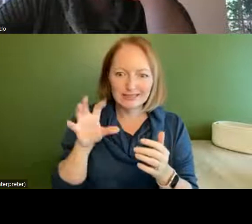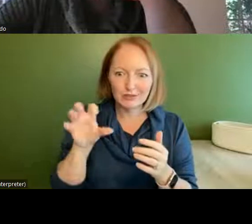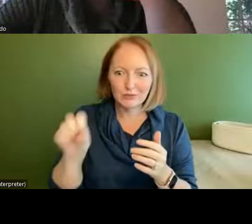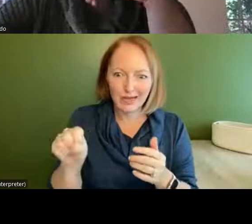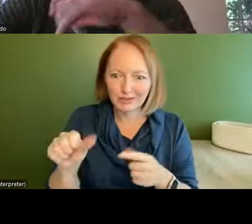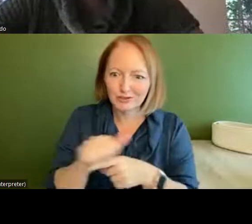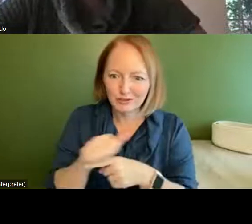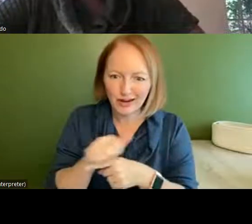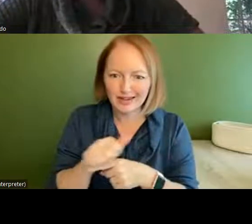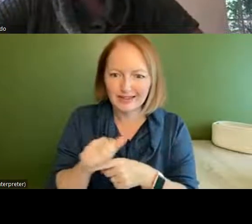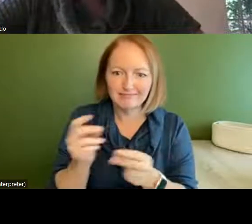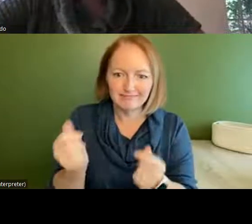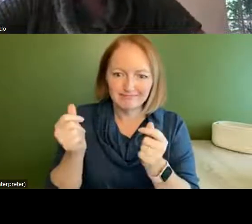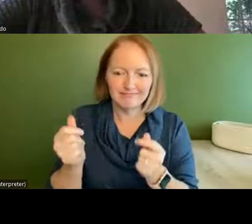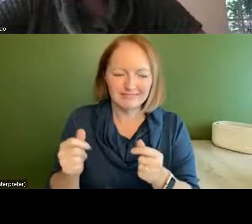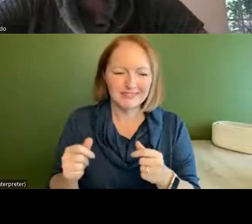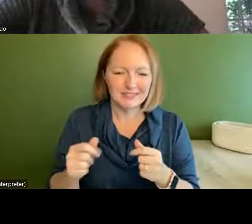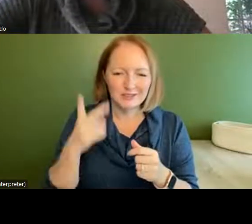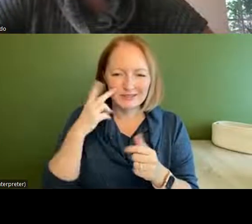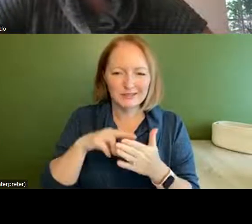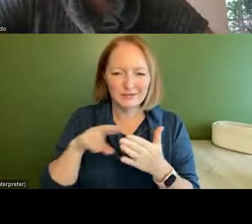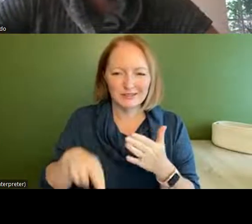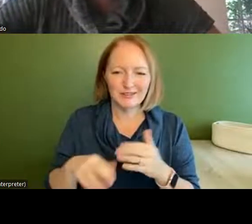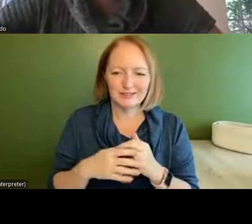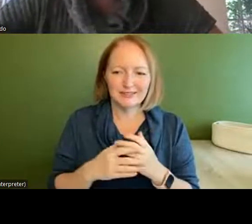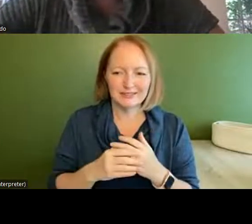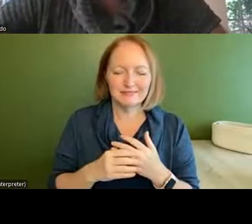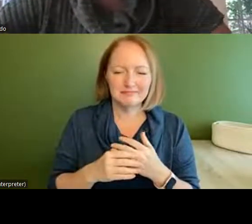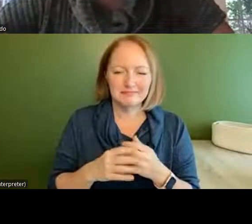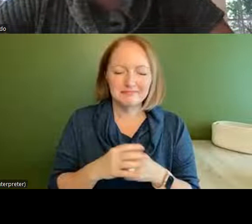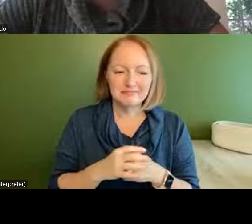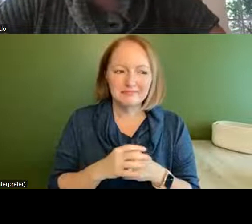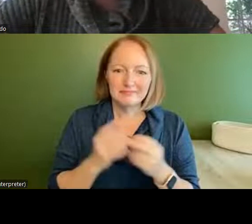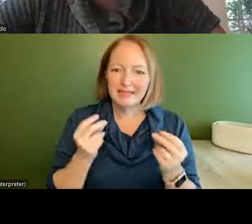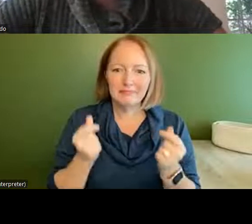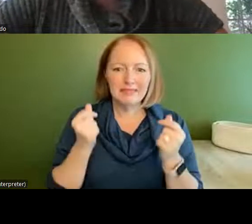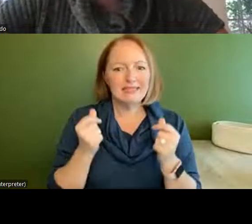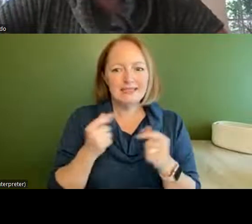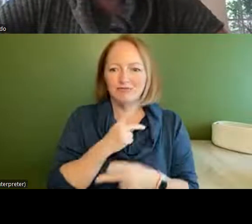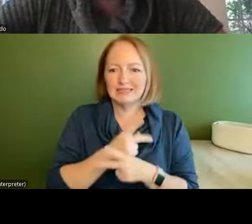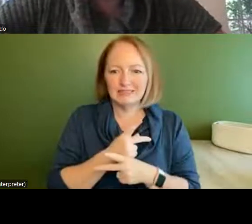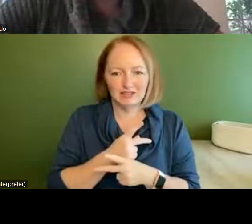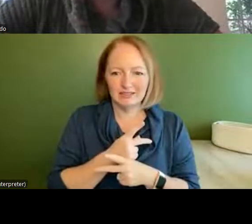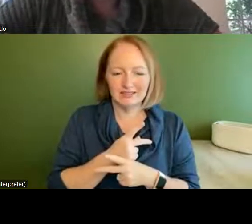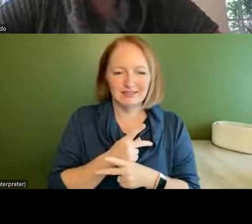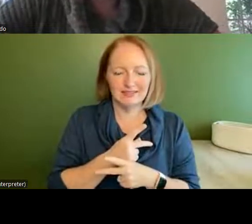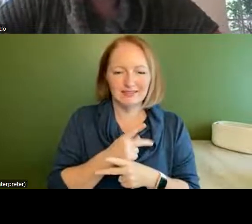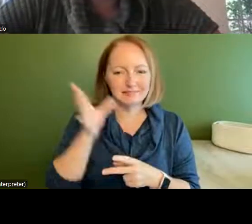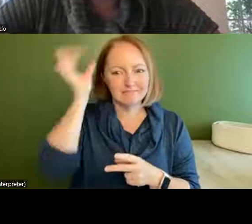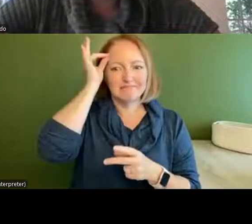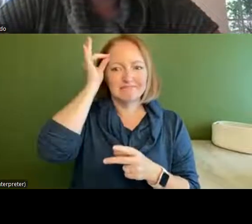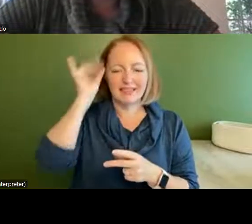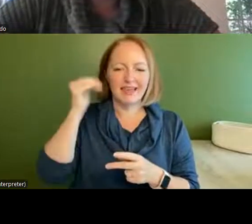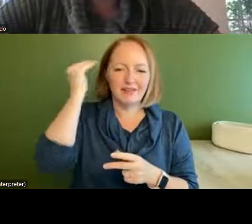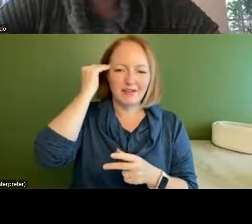train it, and immediately you see the results, and there's an immediate retention of that knowledge.